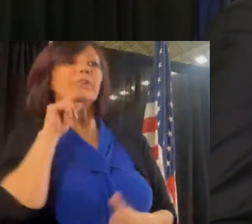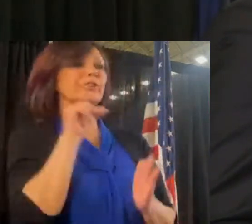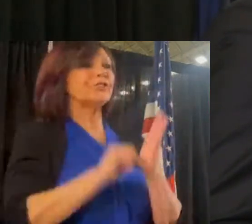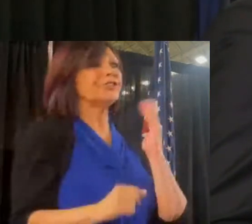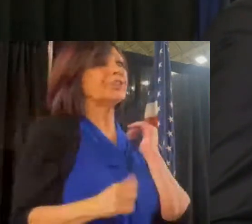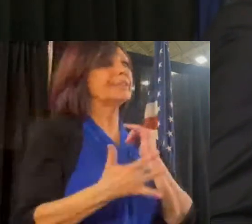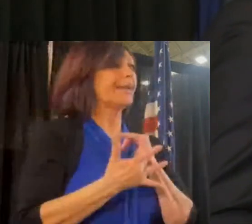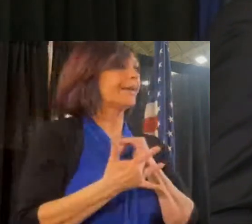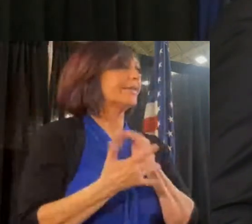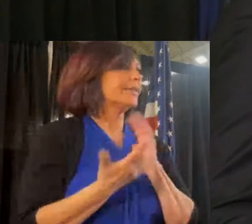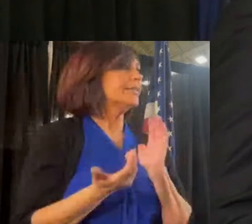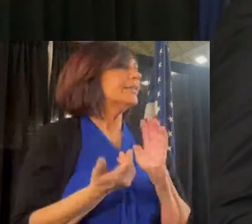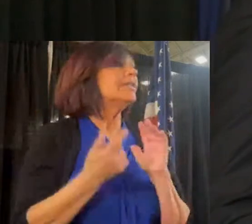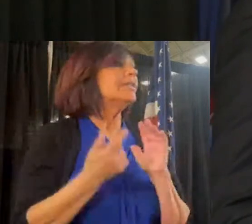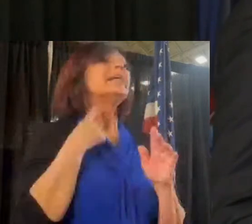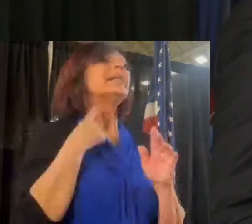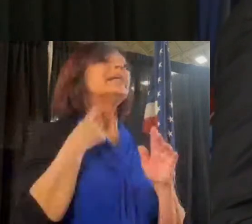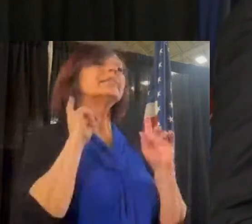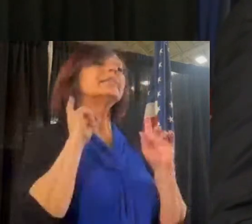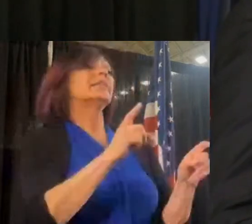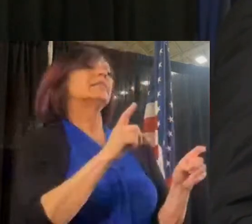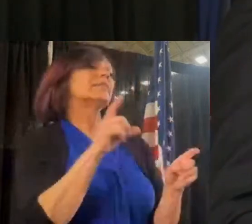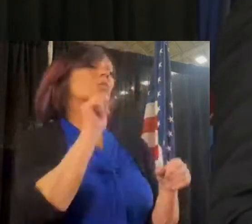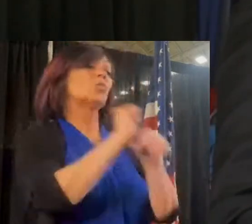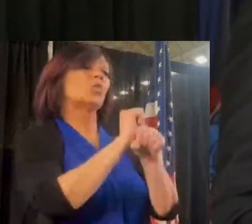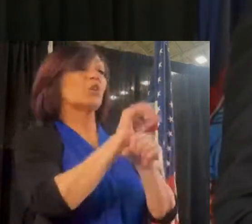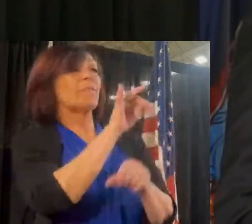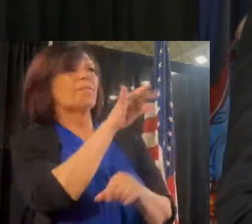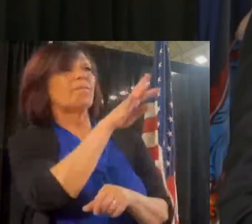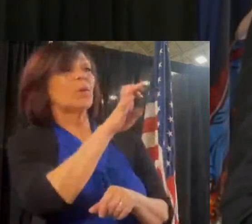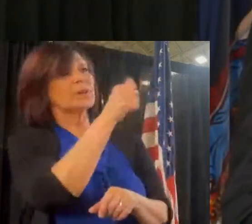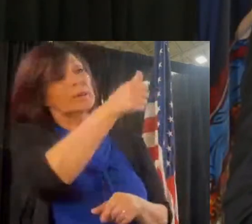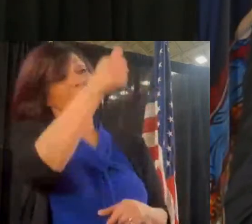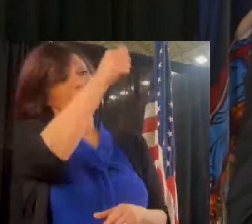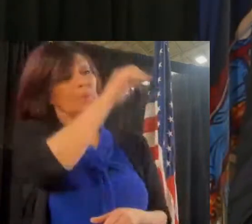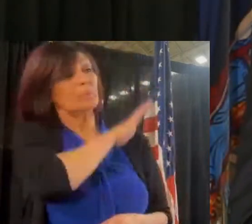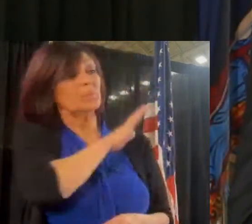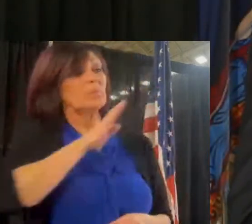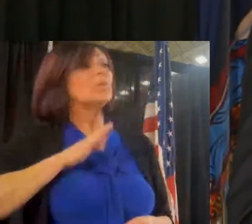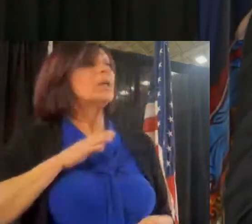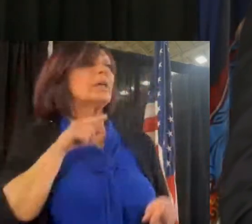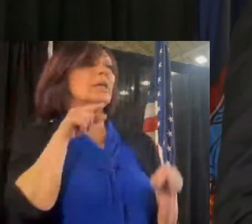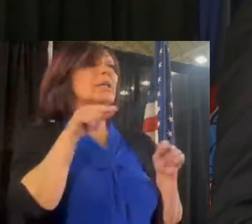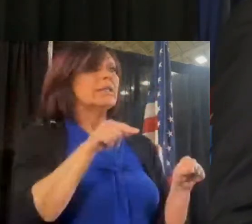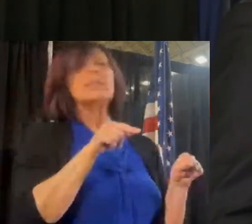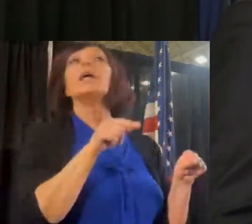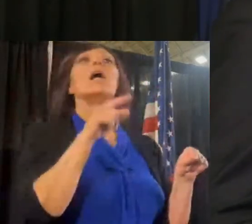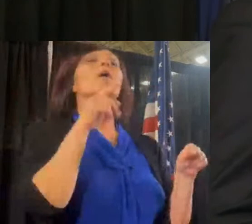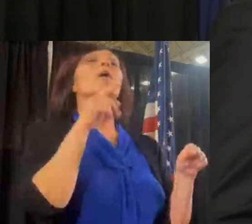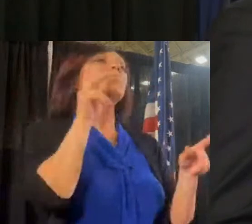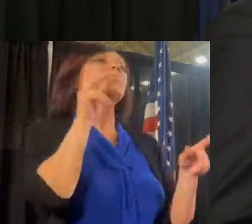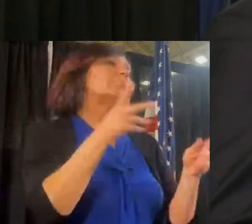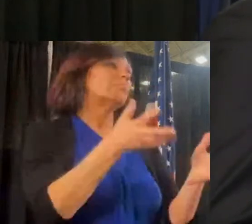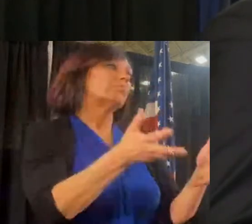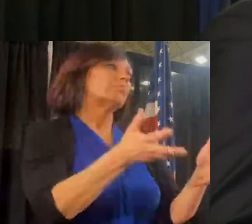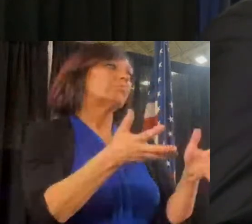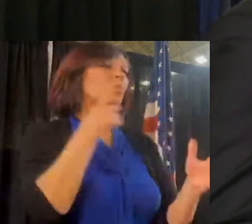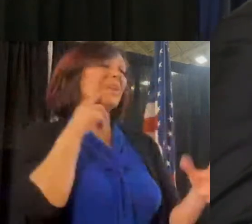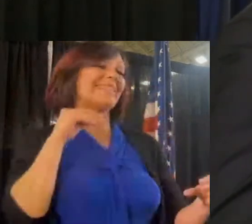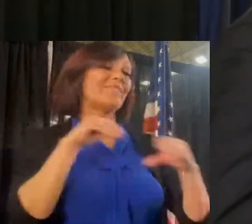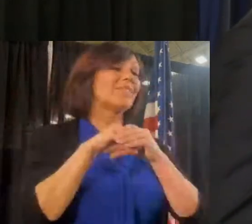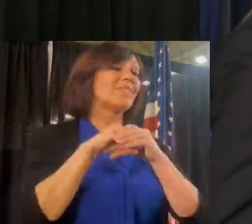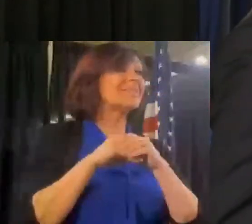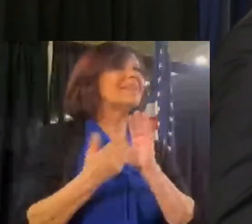techs. Administered by the Workforce Administration Board, slots in this program are in such demand that we invested